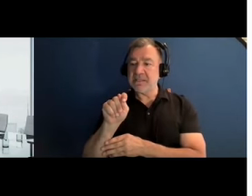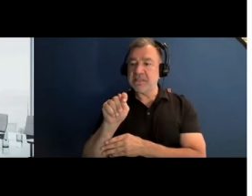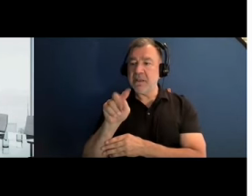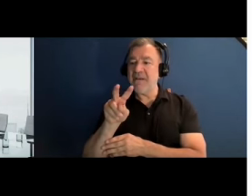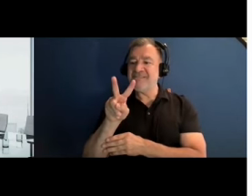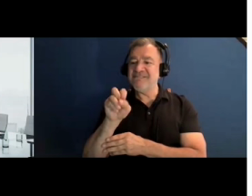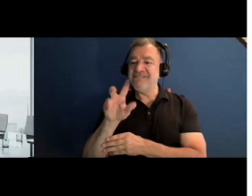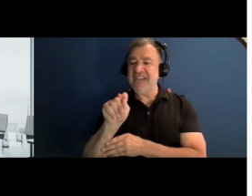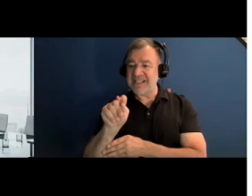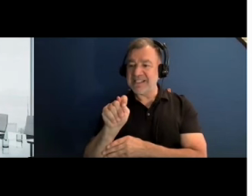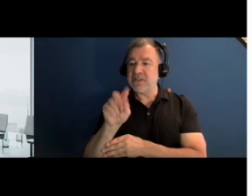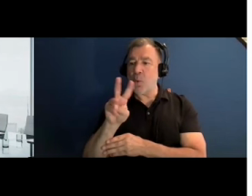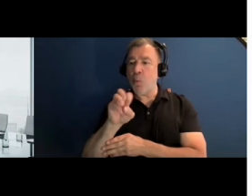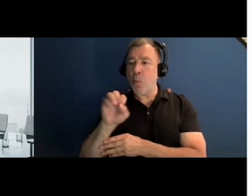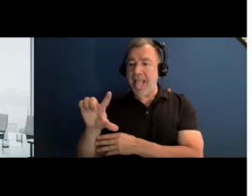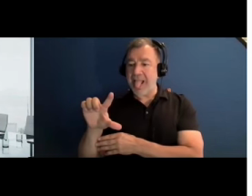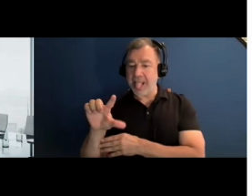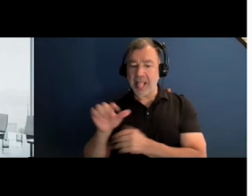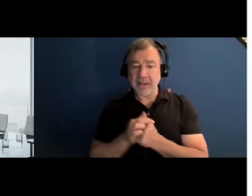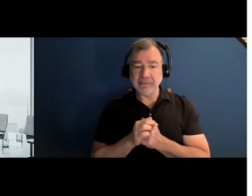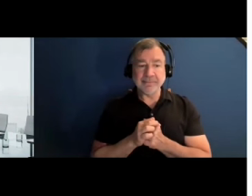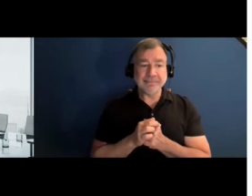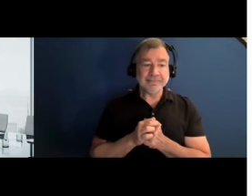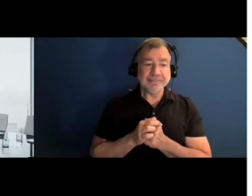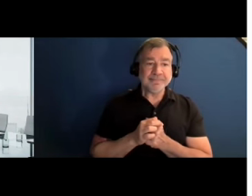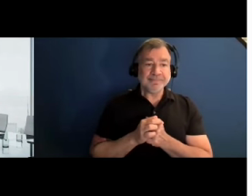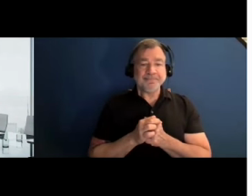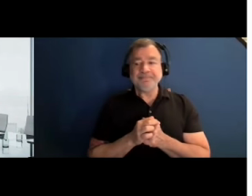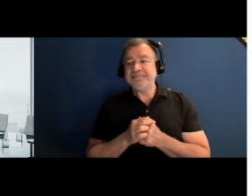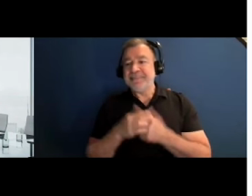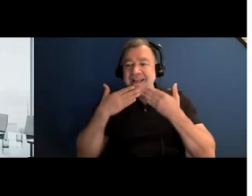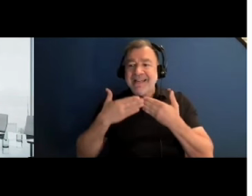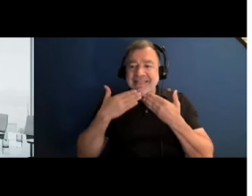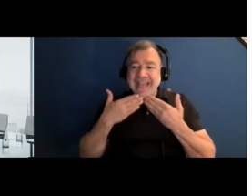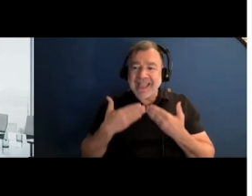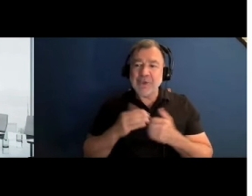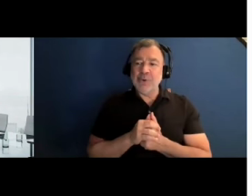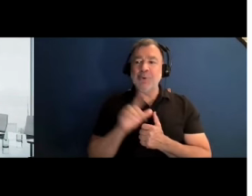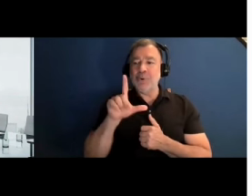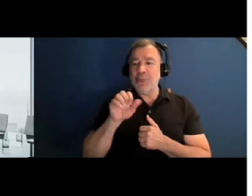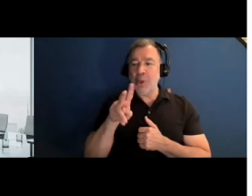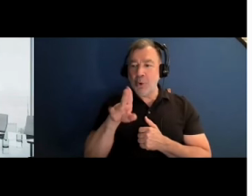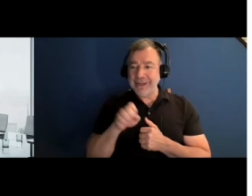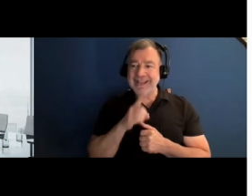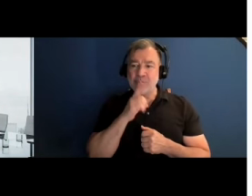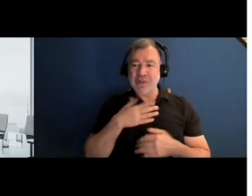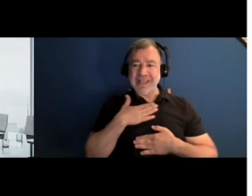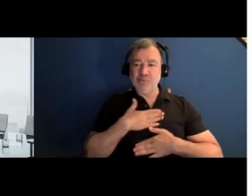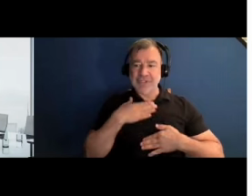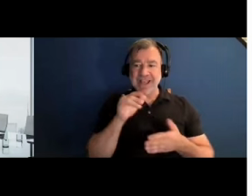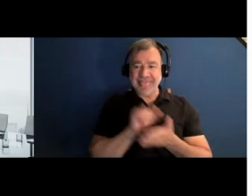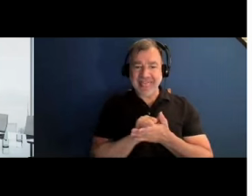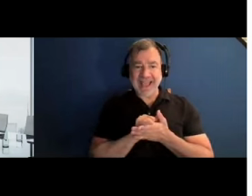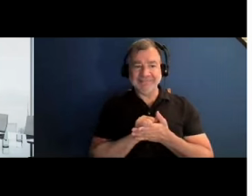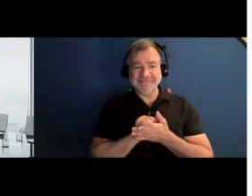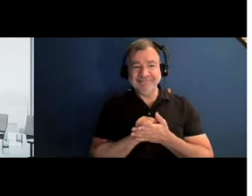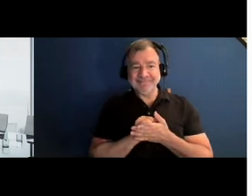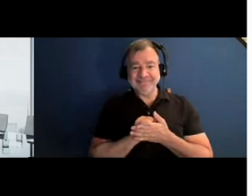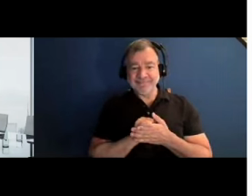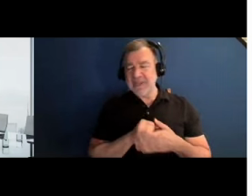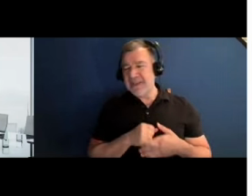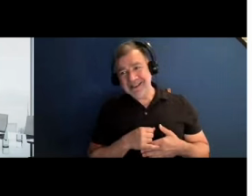Thank you, Lauri. Appreciate that. I hope everybody knows how close of a